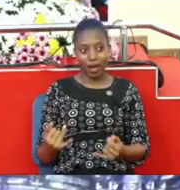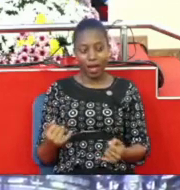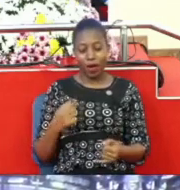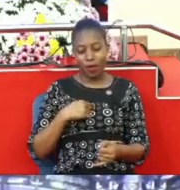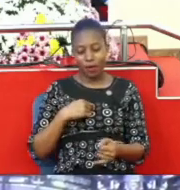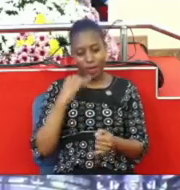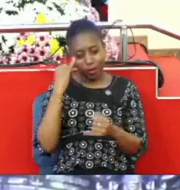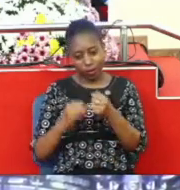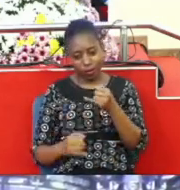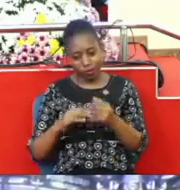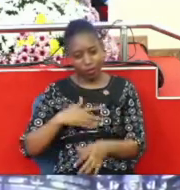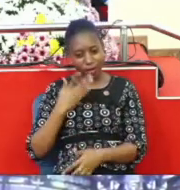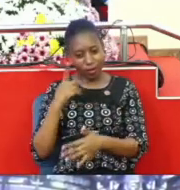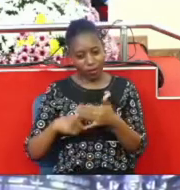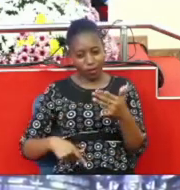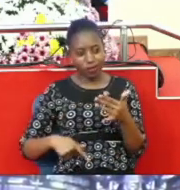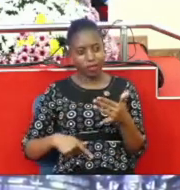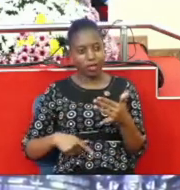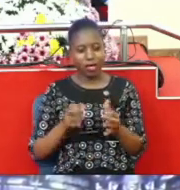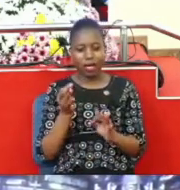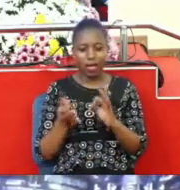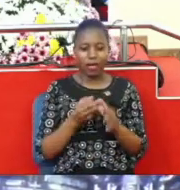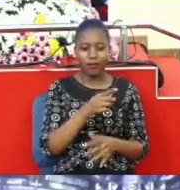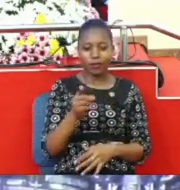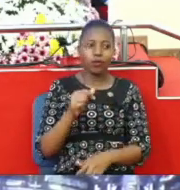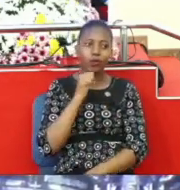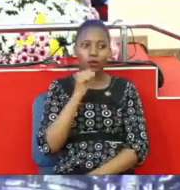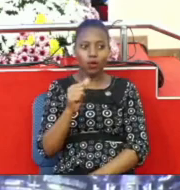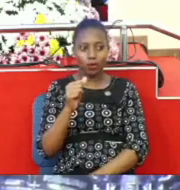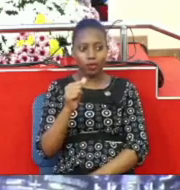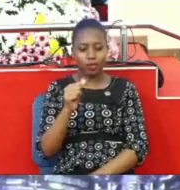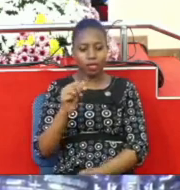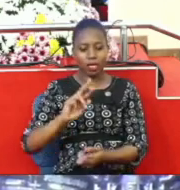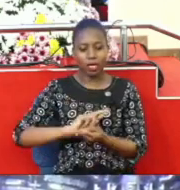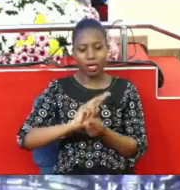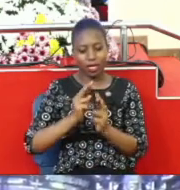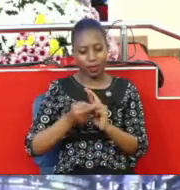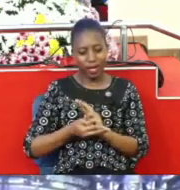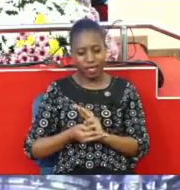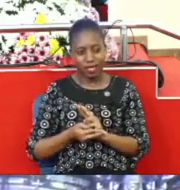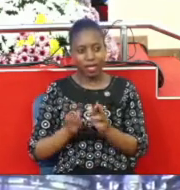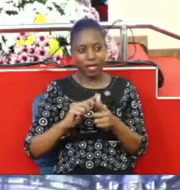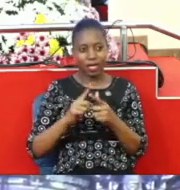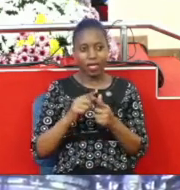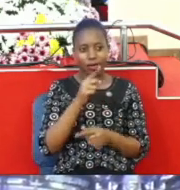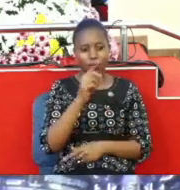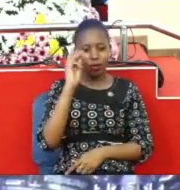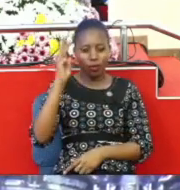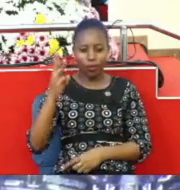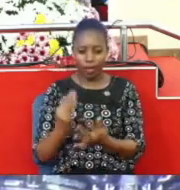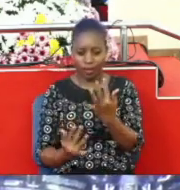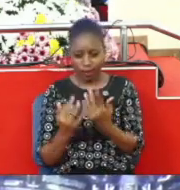repent, you are going to burn with fire that burns you forever.